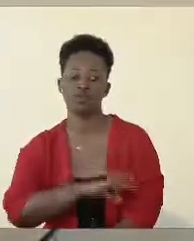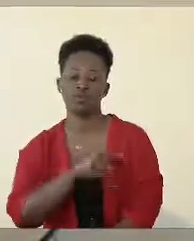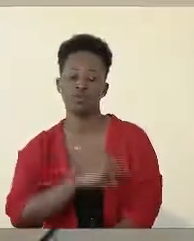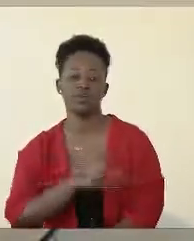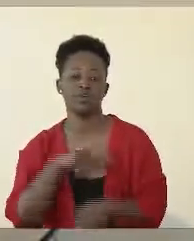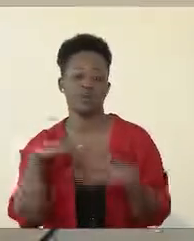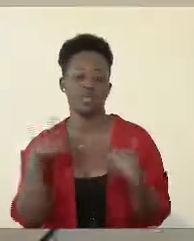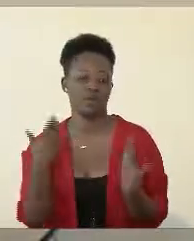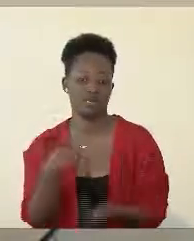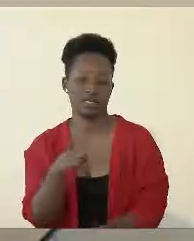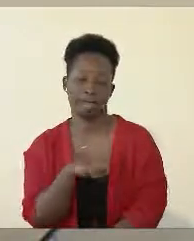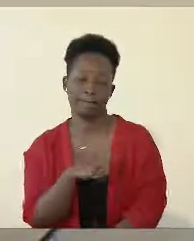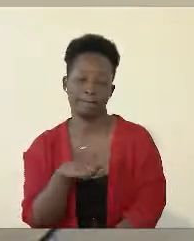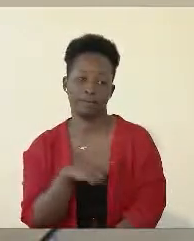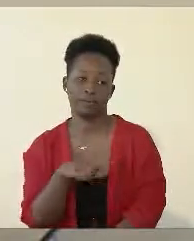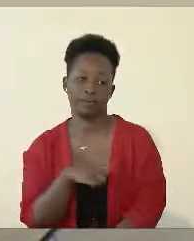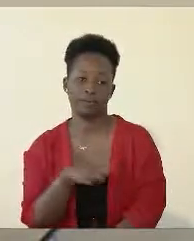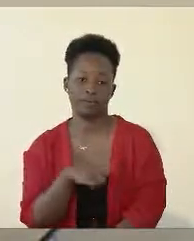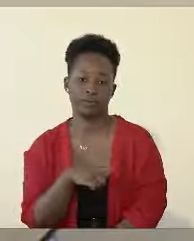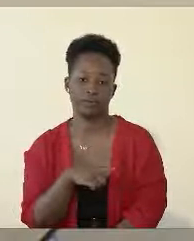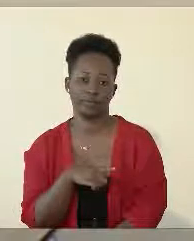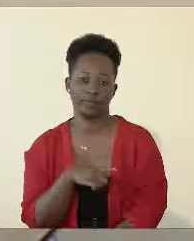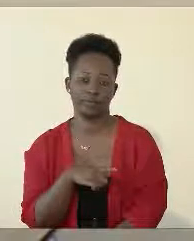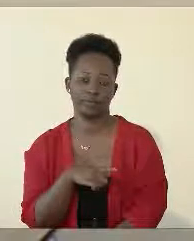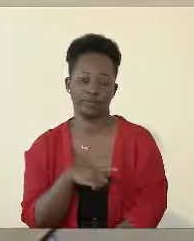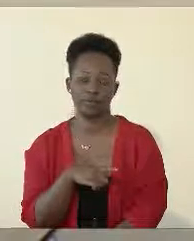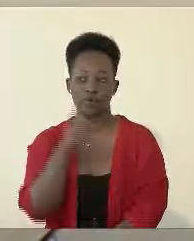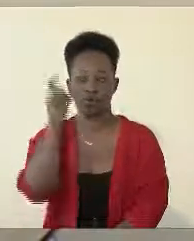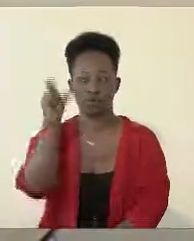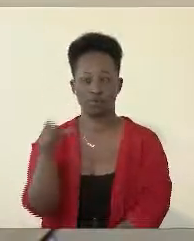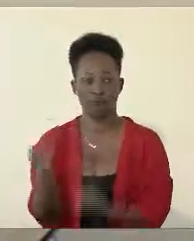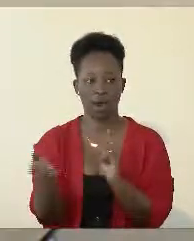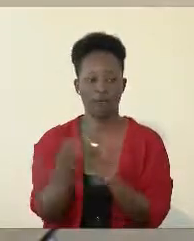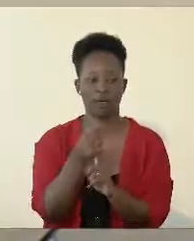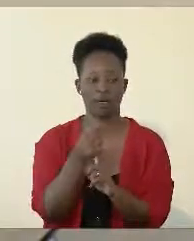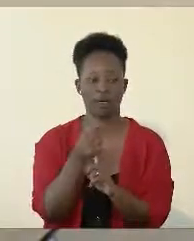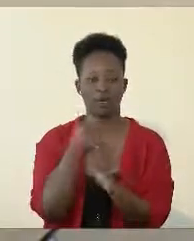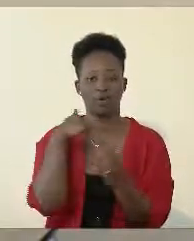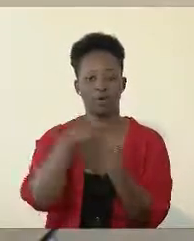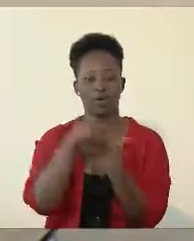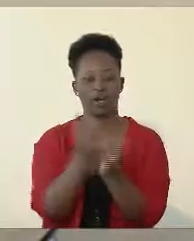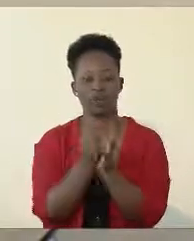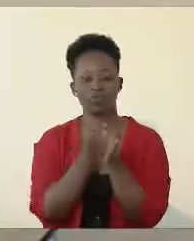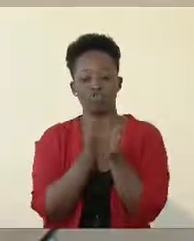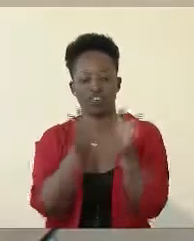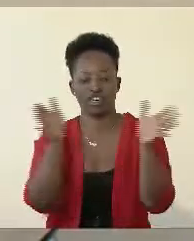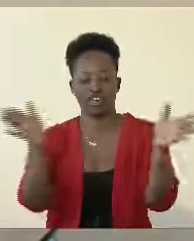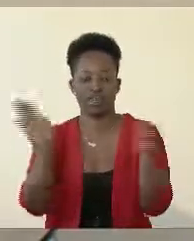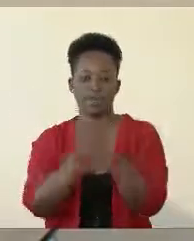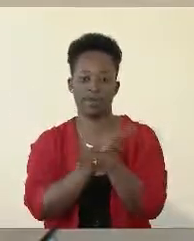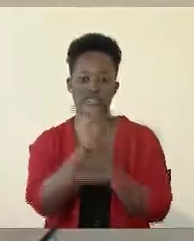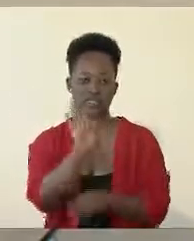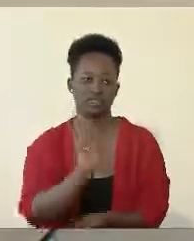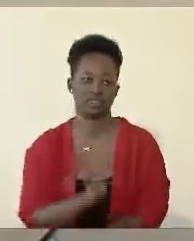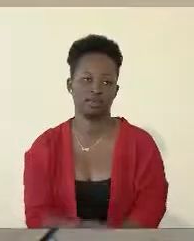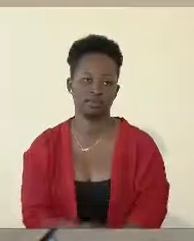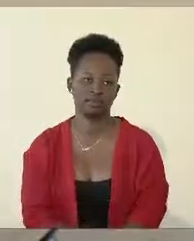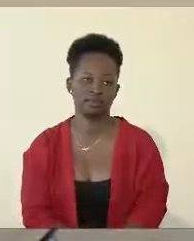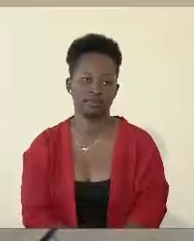or advantages that accrue or that a firm enjoys due to expansion. Due to